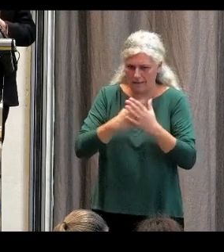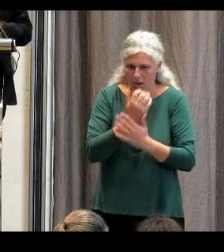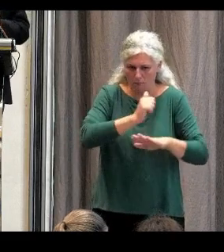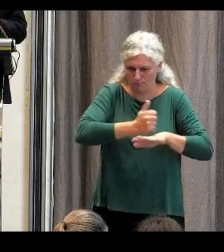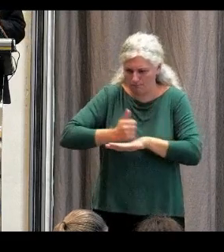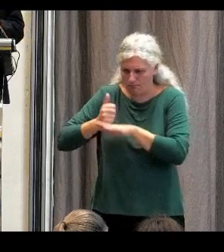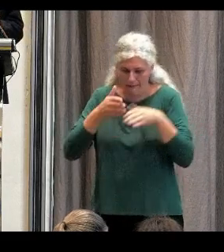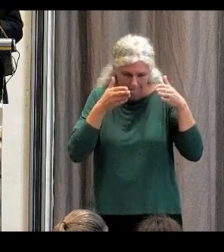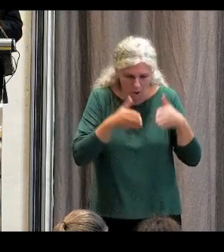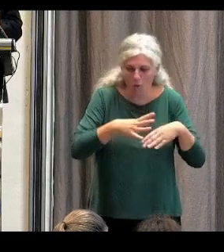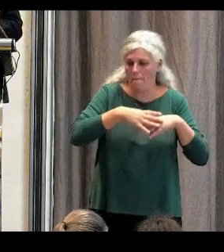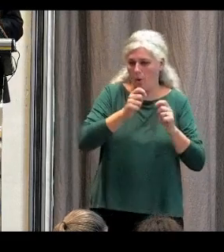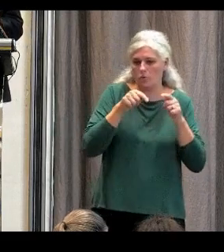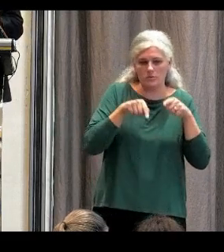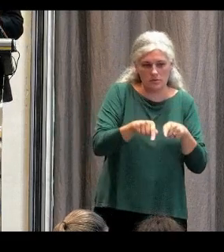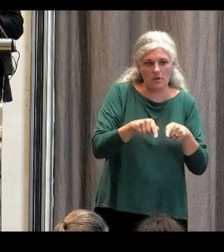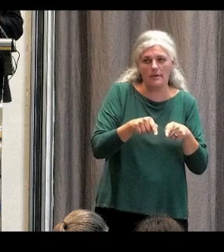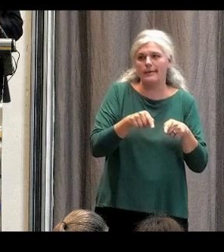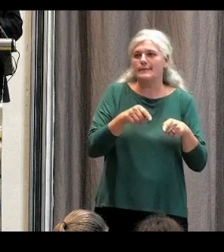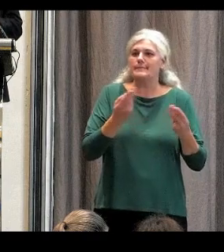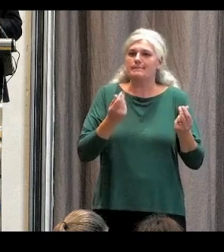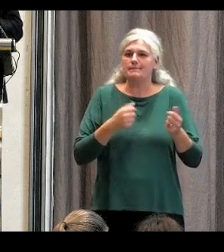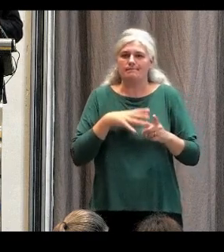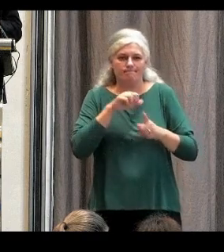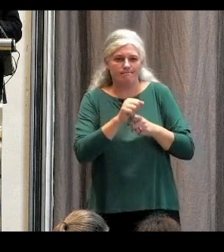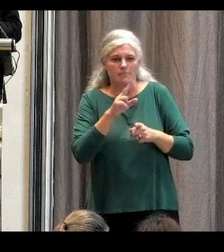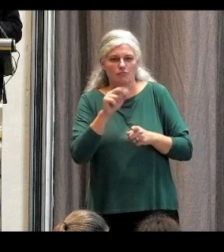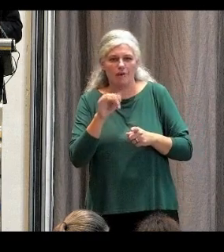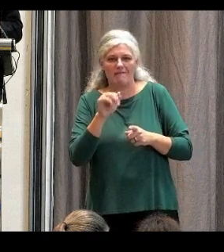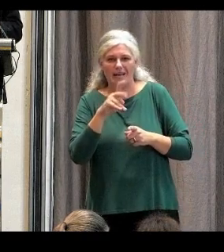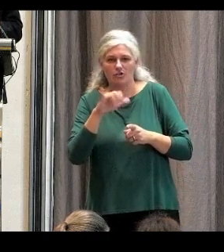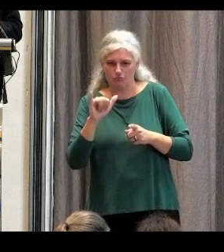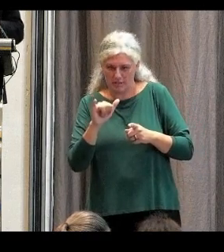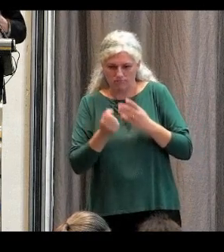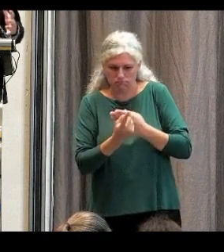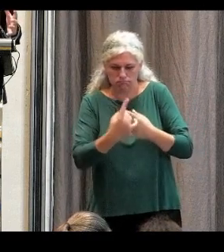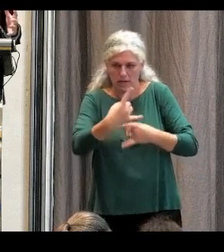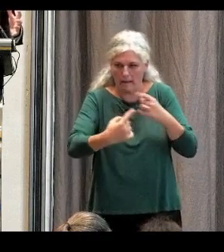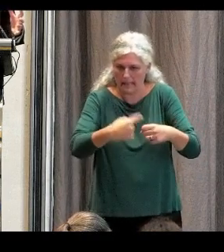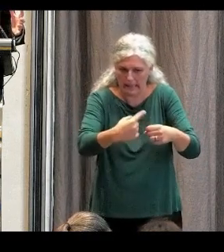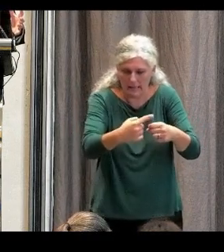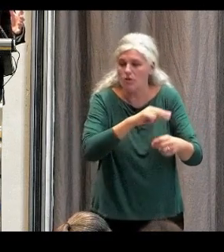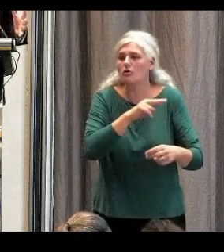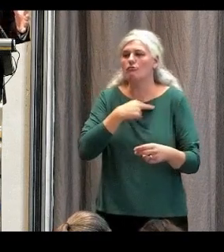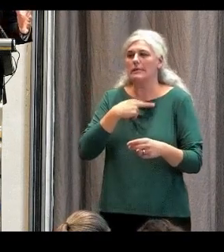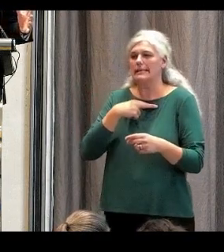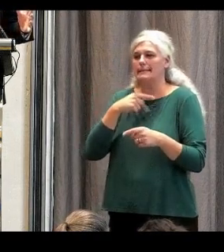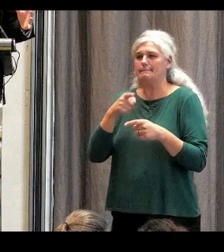to focus very much on the kind of refractory epilepsy and not necessarily